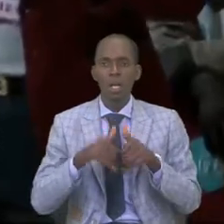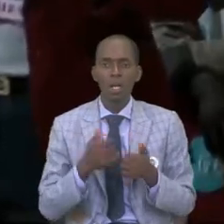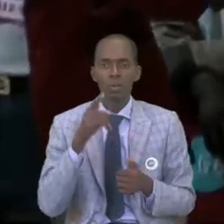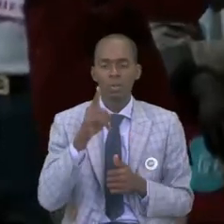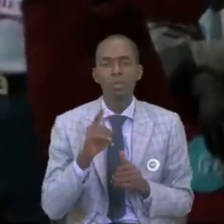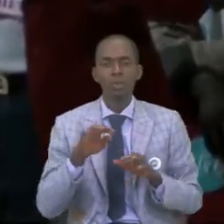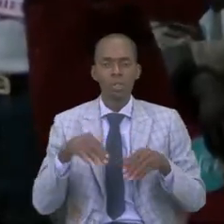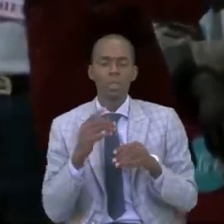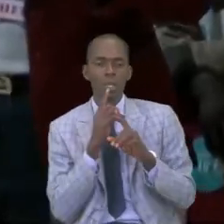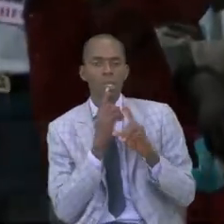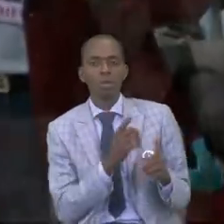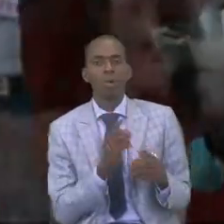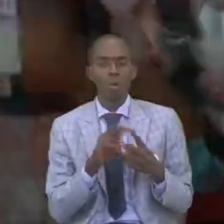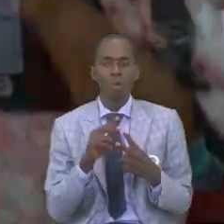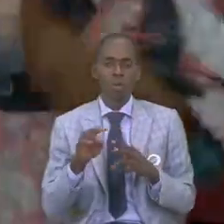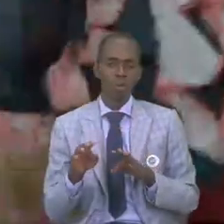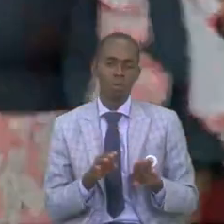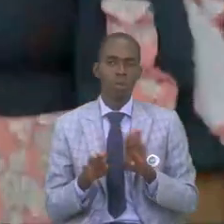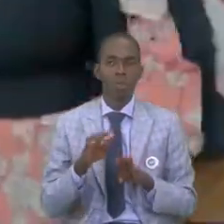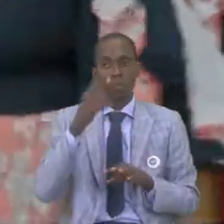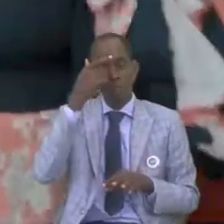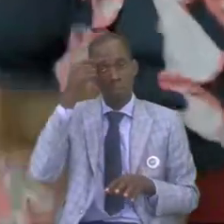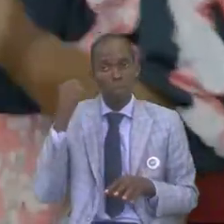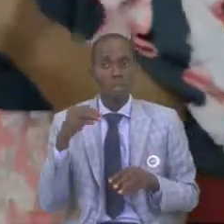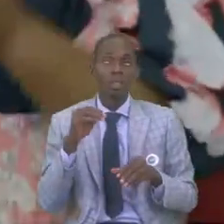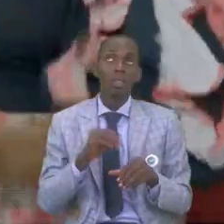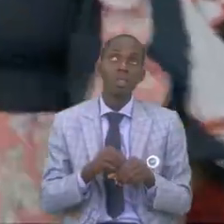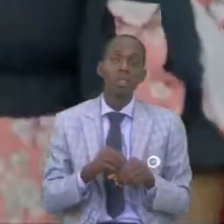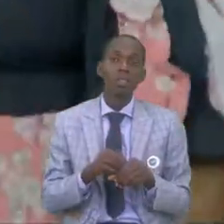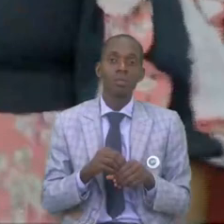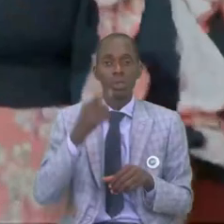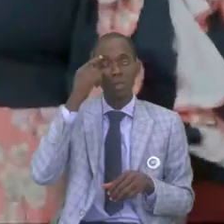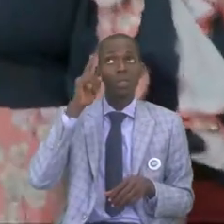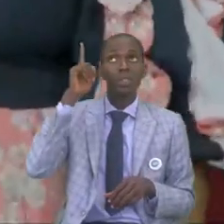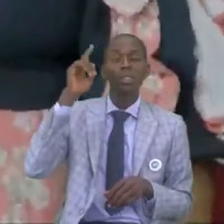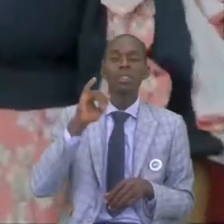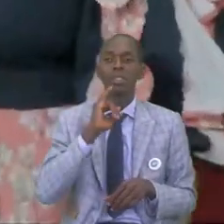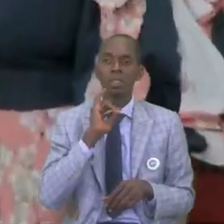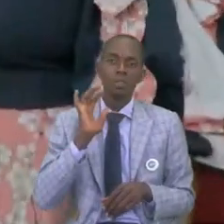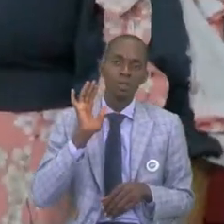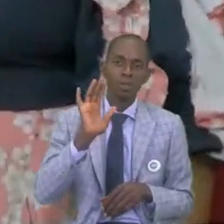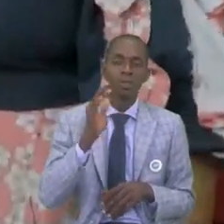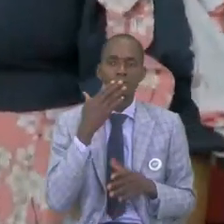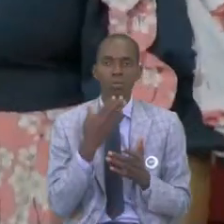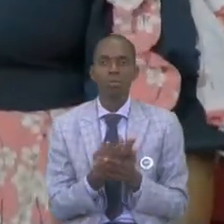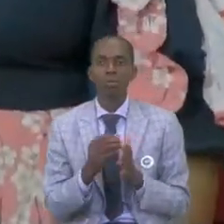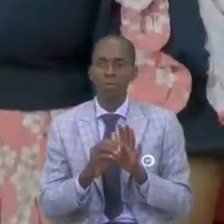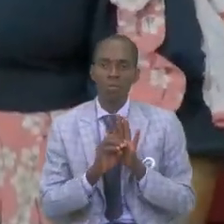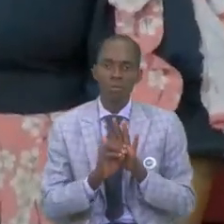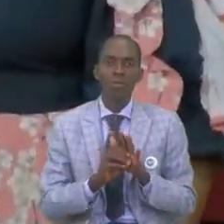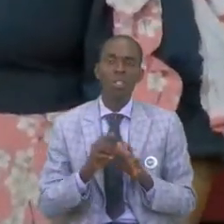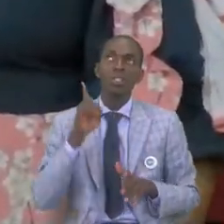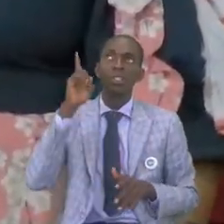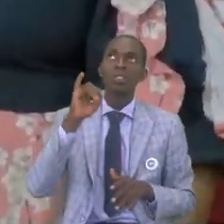respond or you react, because he is your exemplar, your model. He is